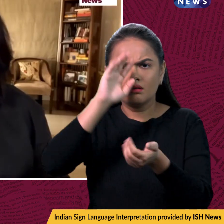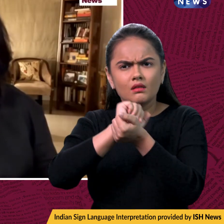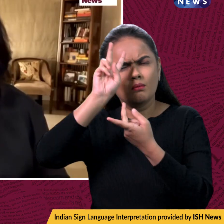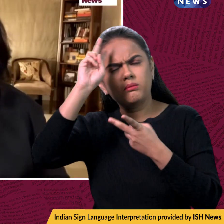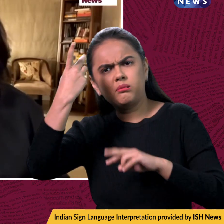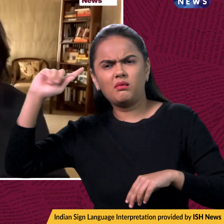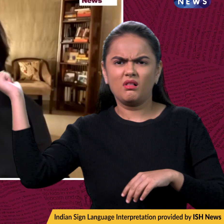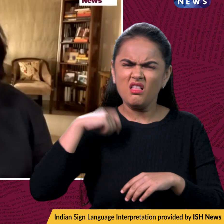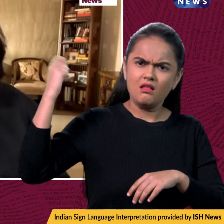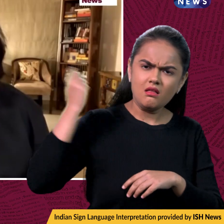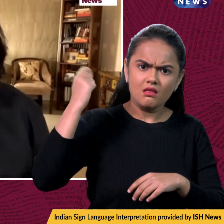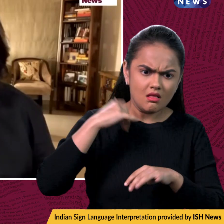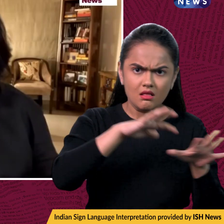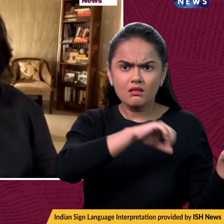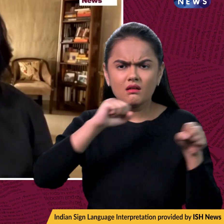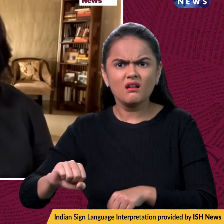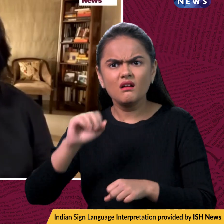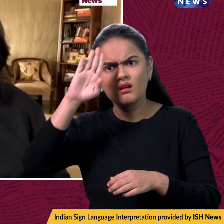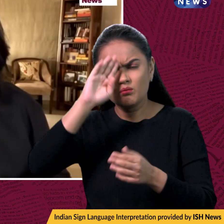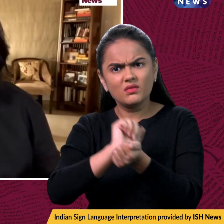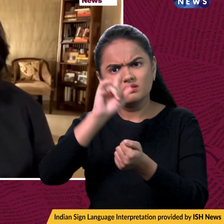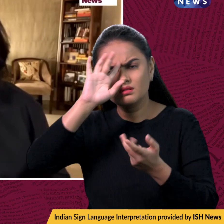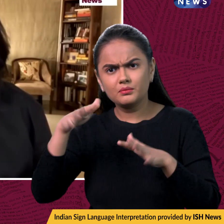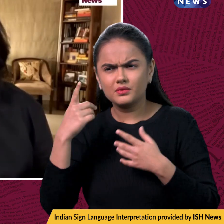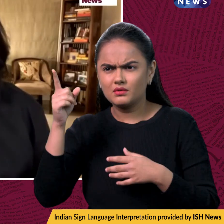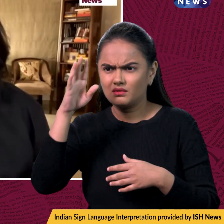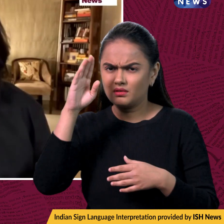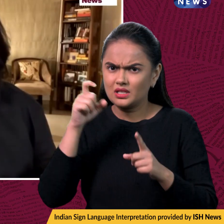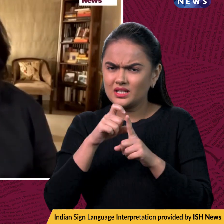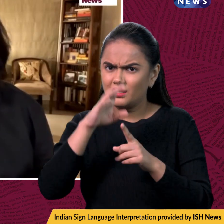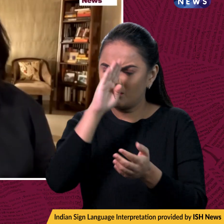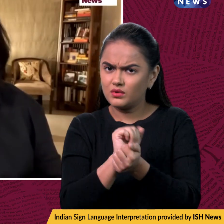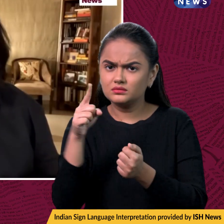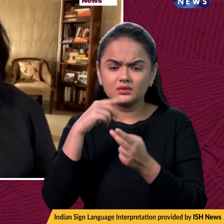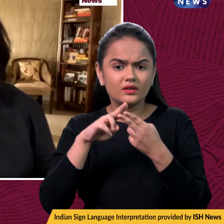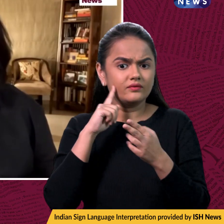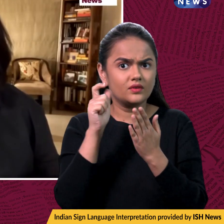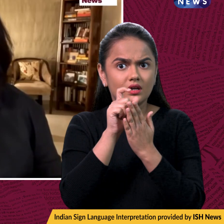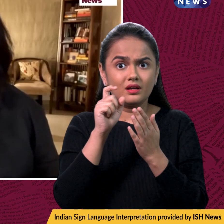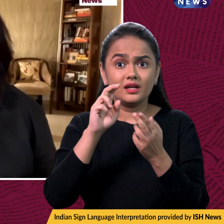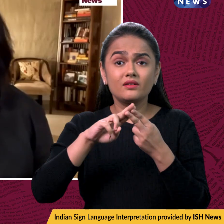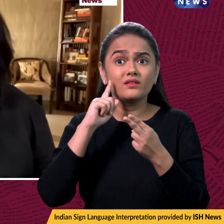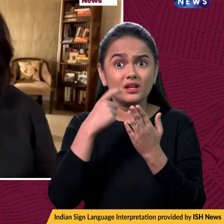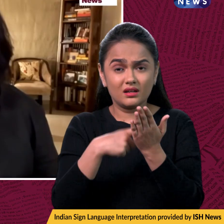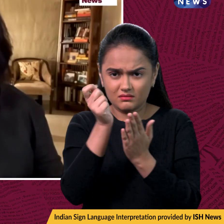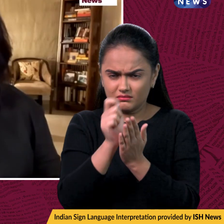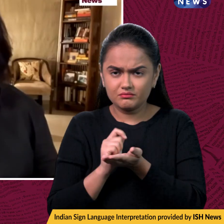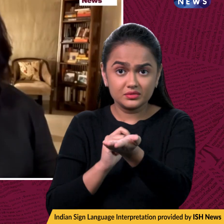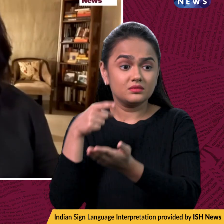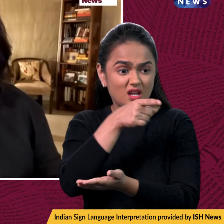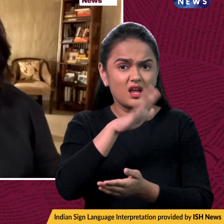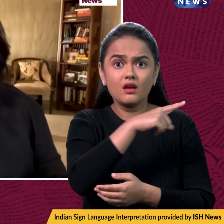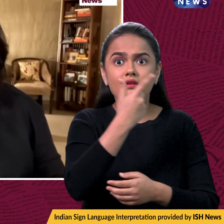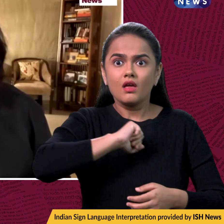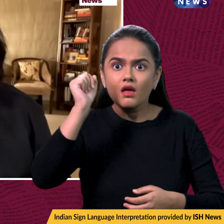brutally thrashed, dragged and beaten by the Delhi police. The Delhi police subsequently lodged an FIR against the doctors, charging them with